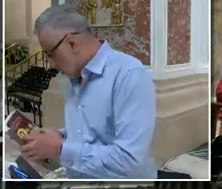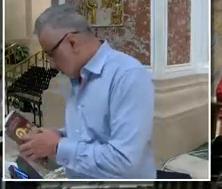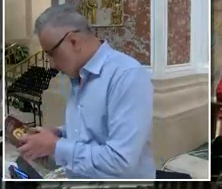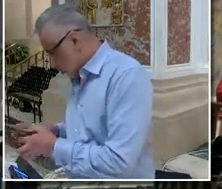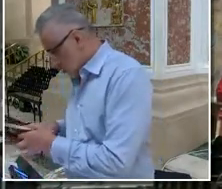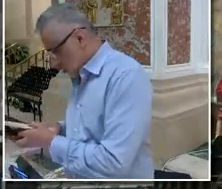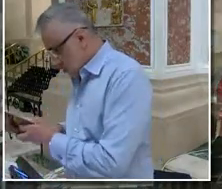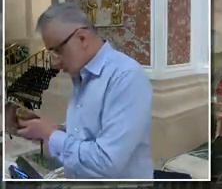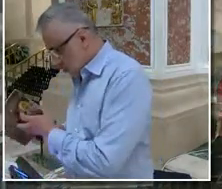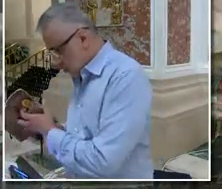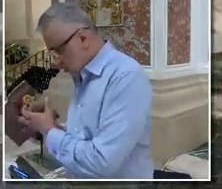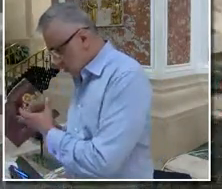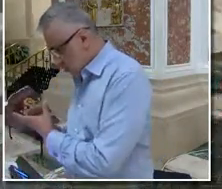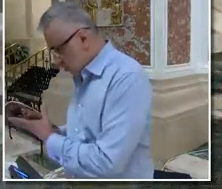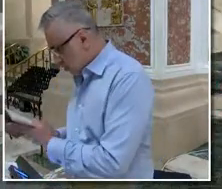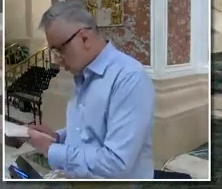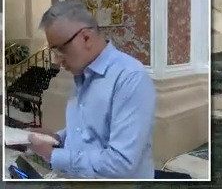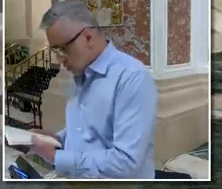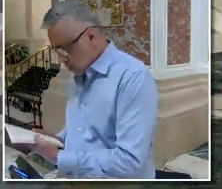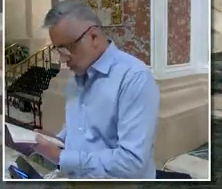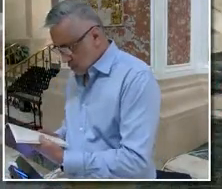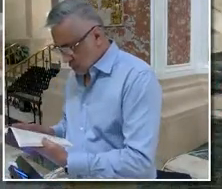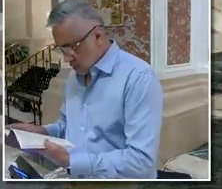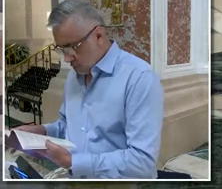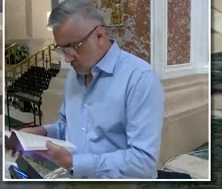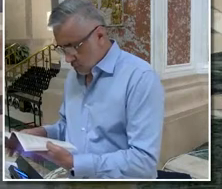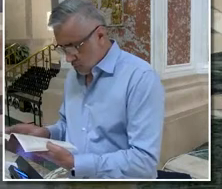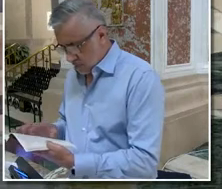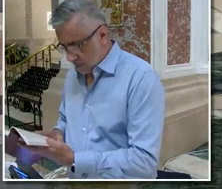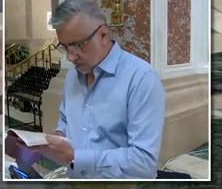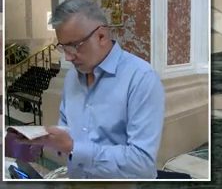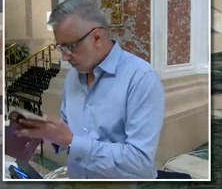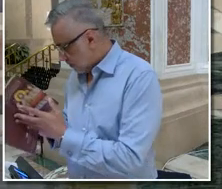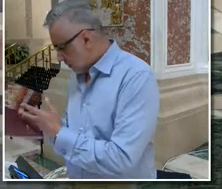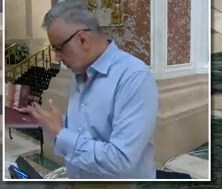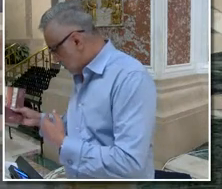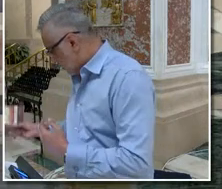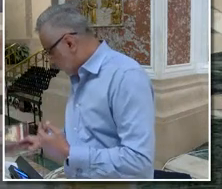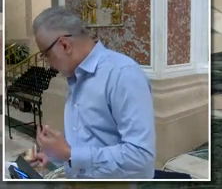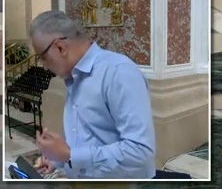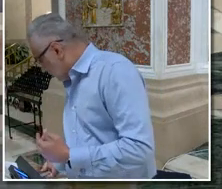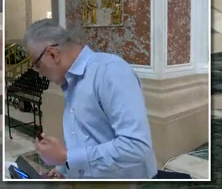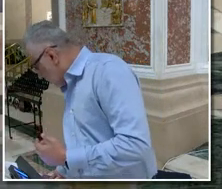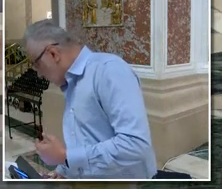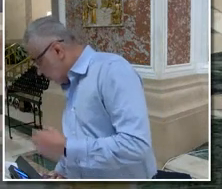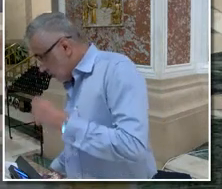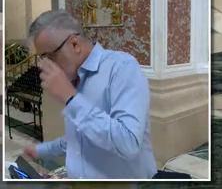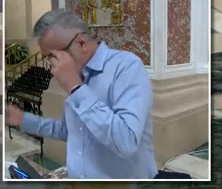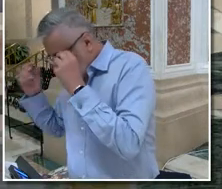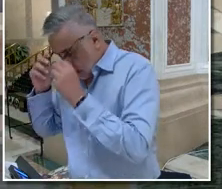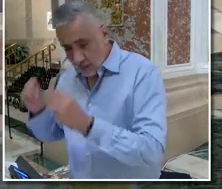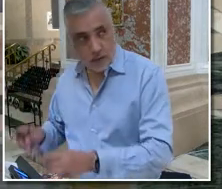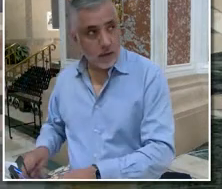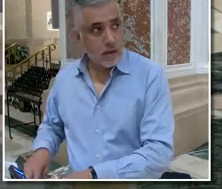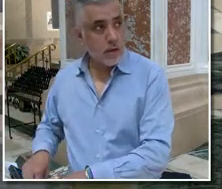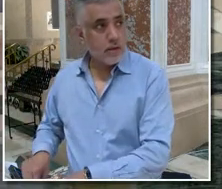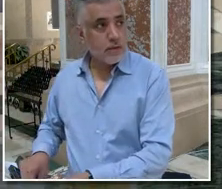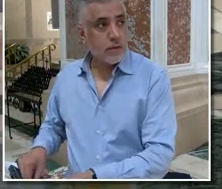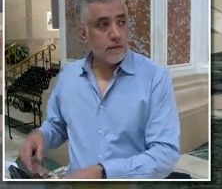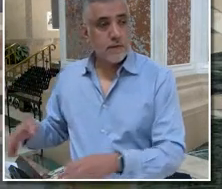The Kindred Valley, even today, continues to be a navigated